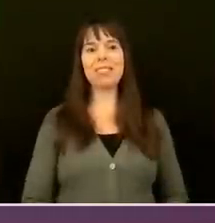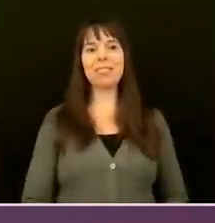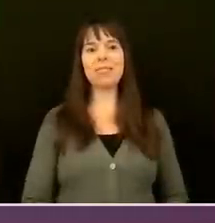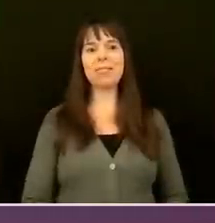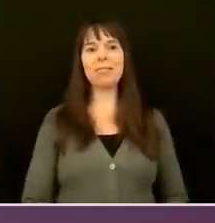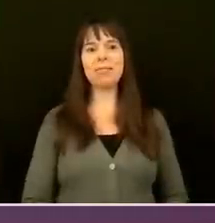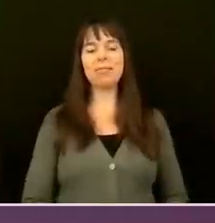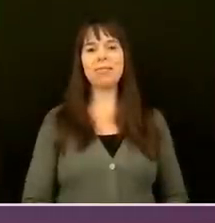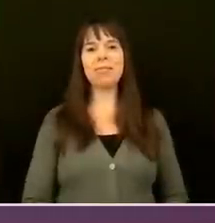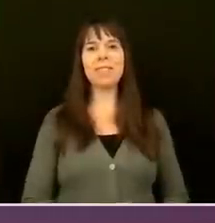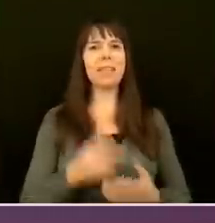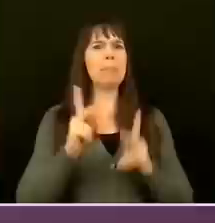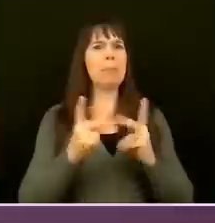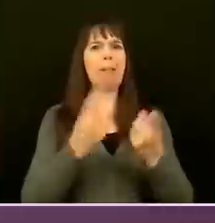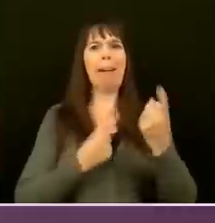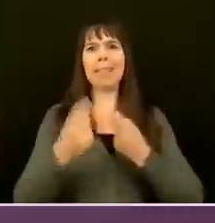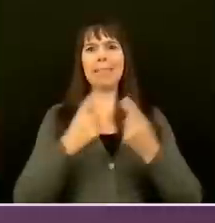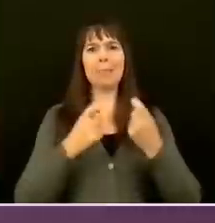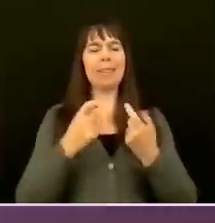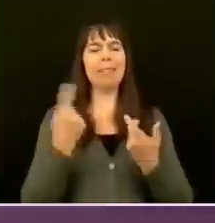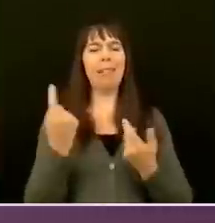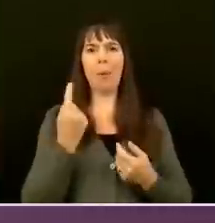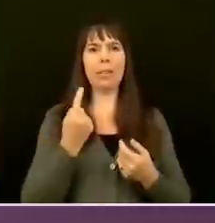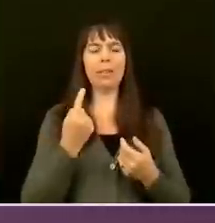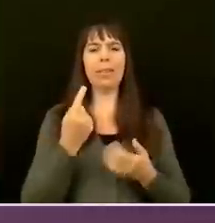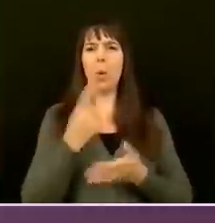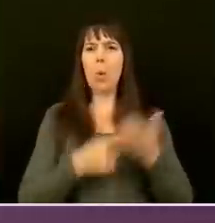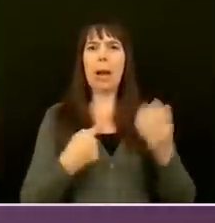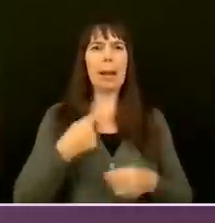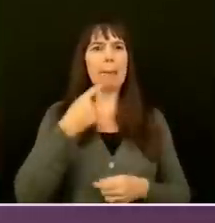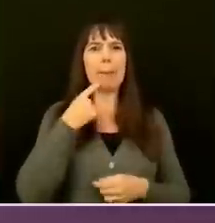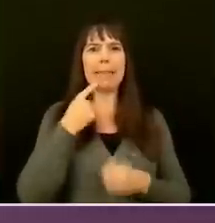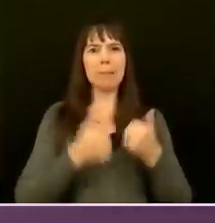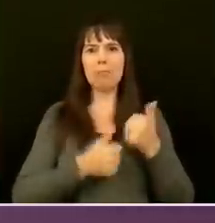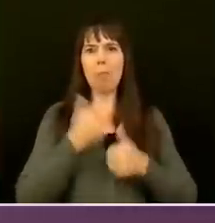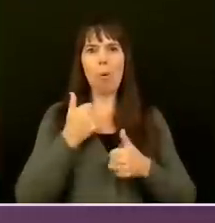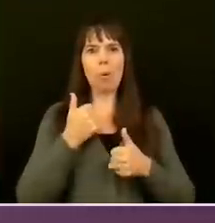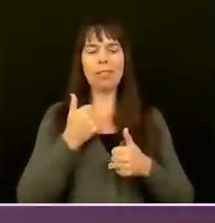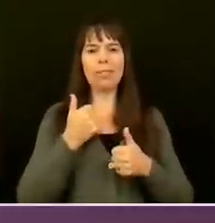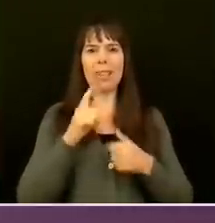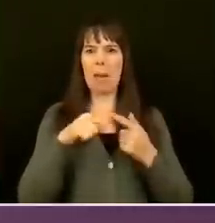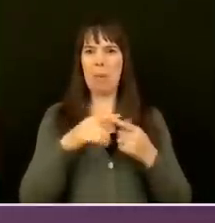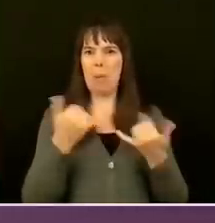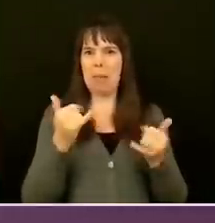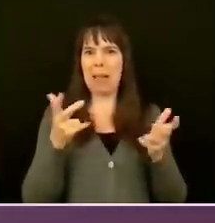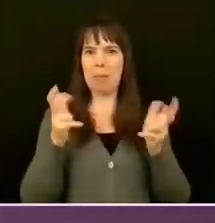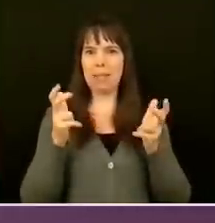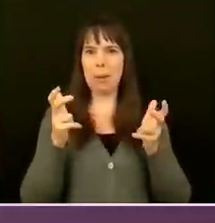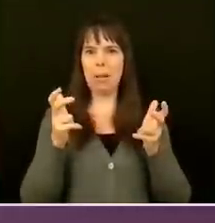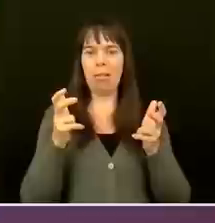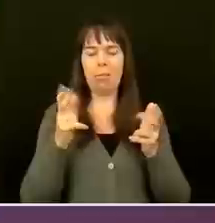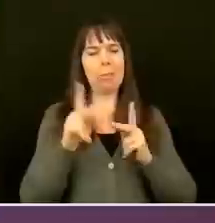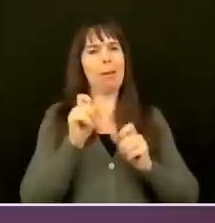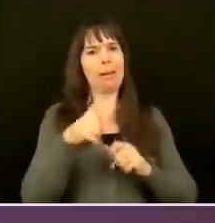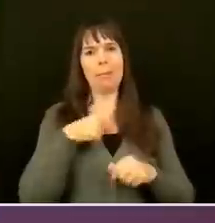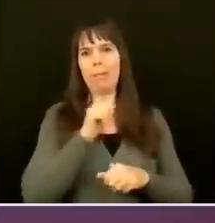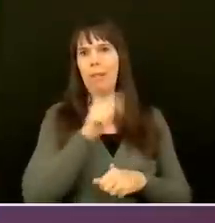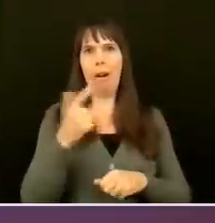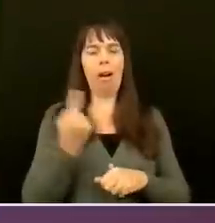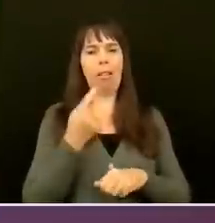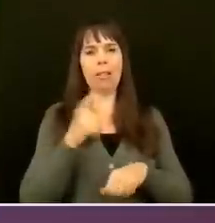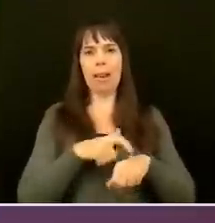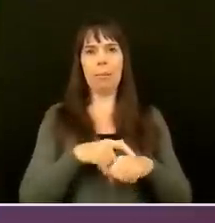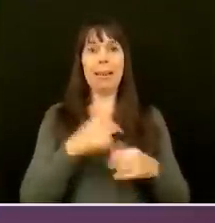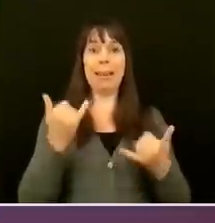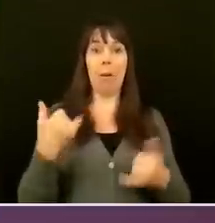And I get asked all the time what I miss the most about playing. I get asked that all the time. Coach, now